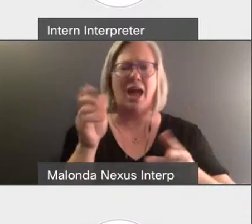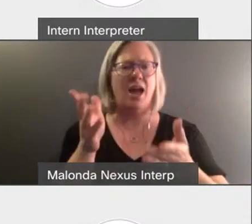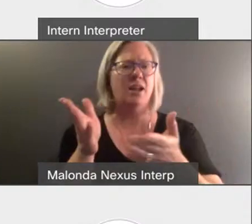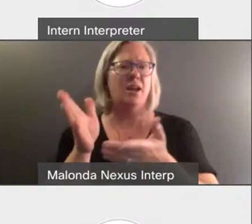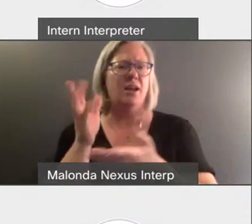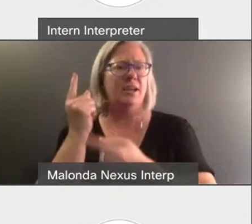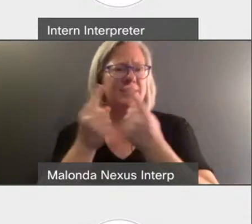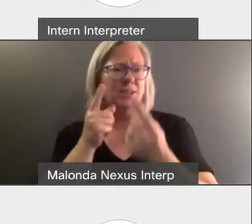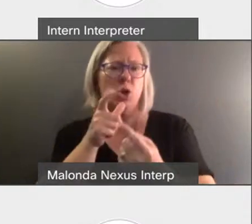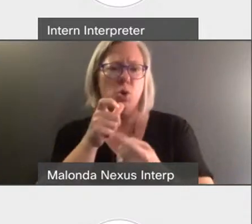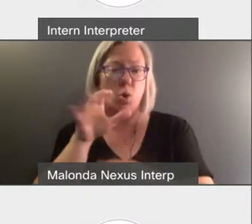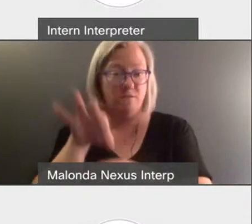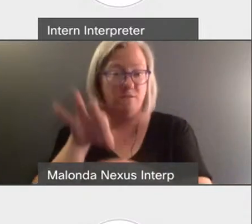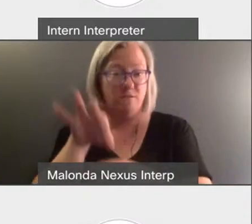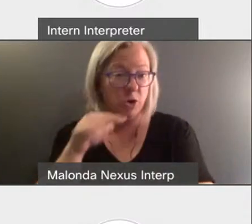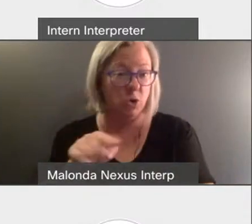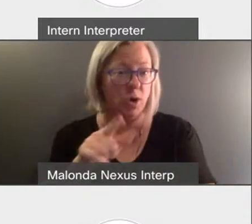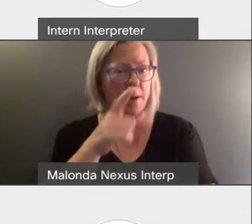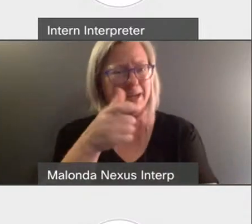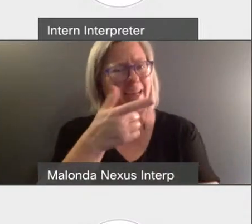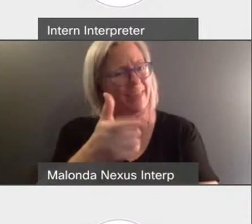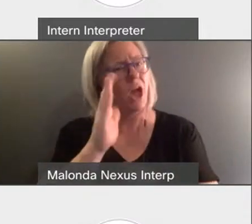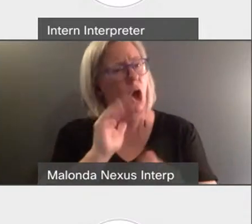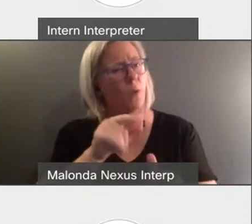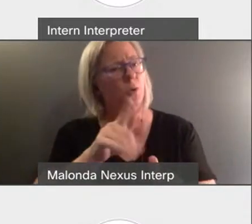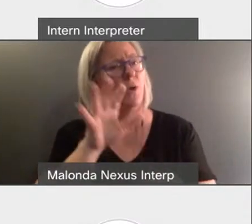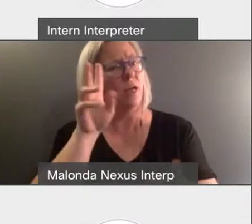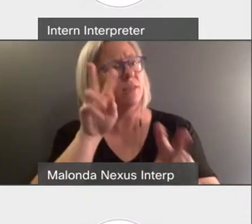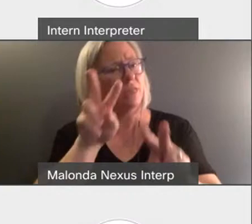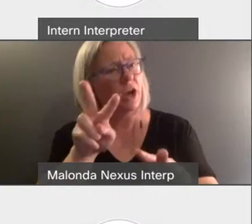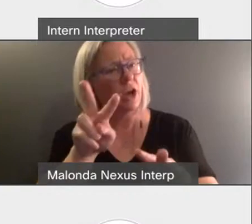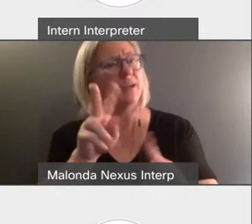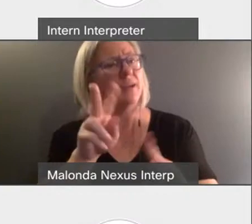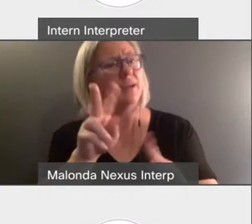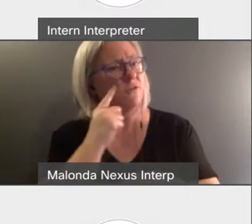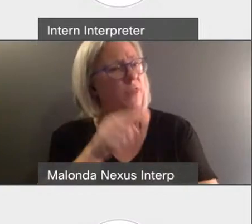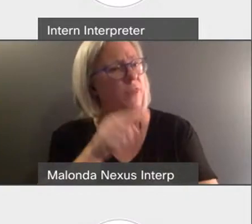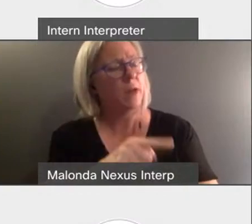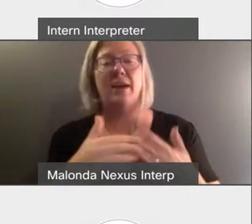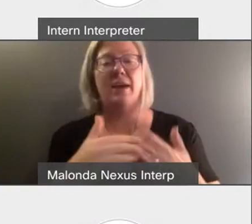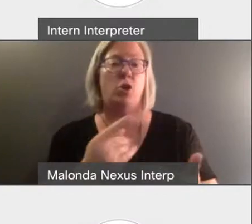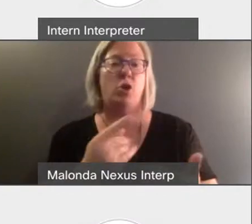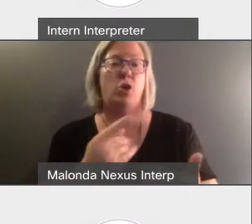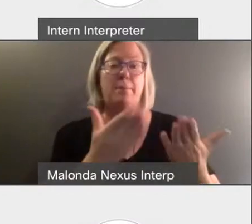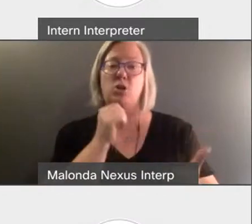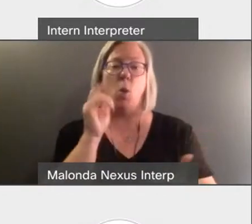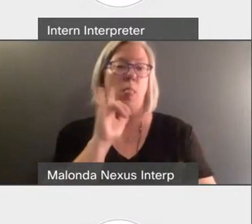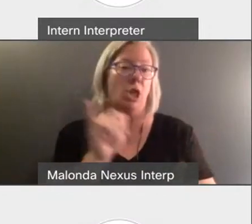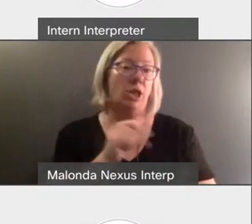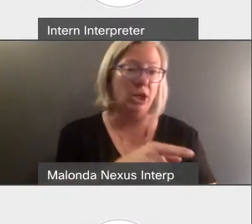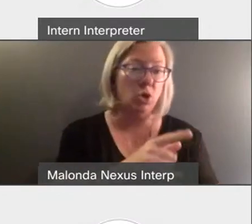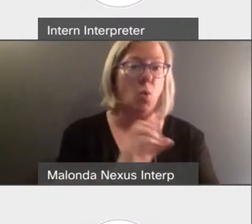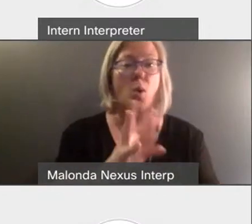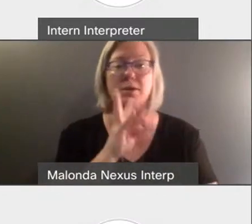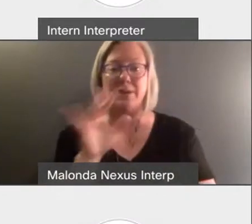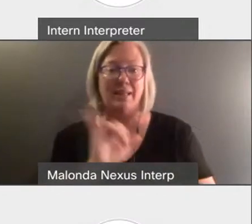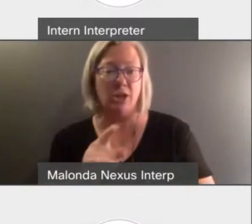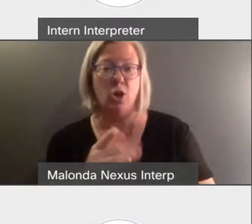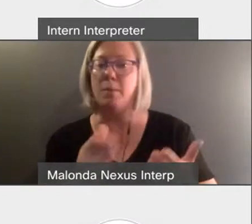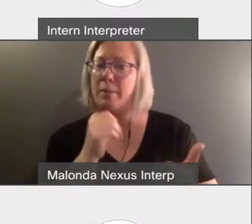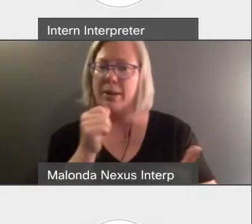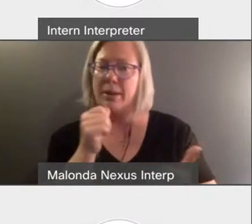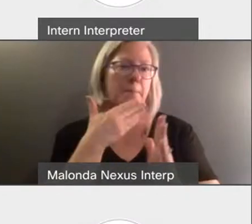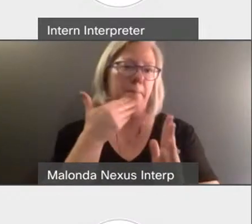because they had the hope that you would look out for them even though they may not look or speak like you, may not be parity presented in its best